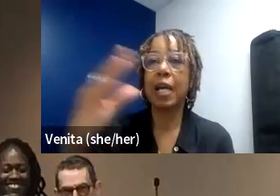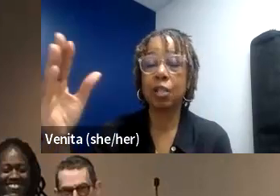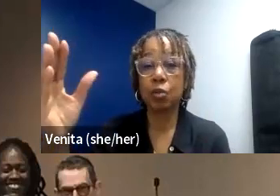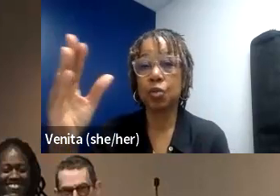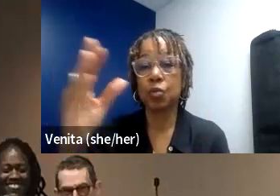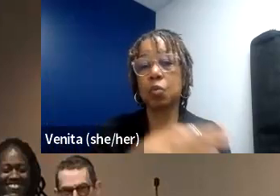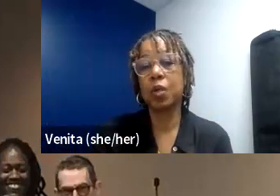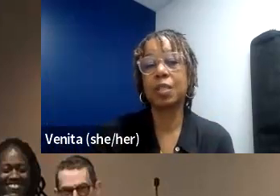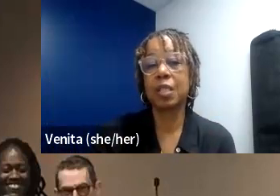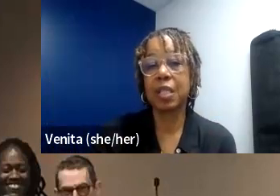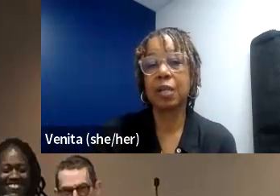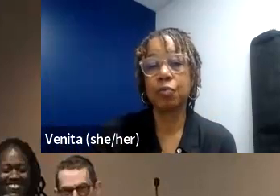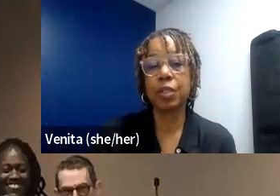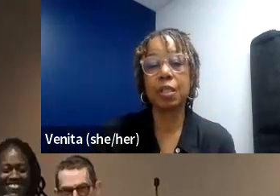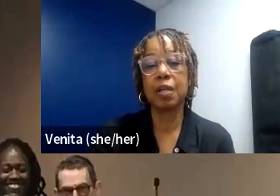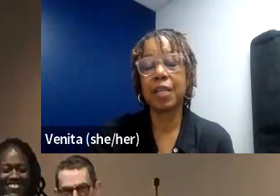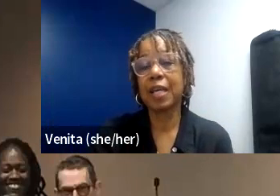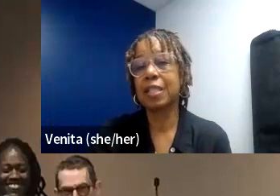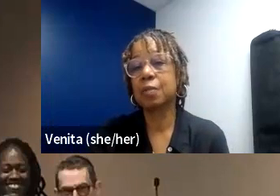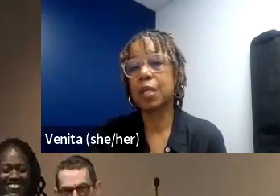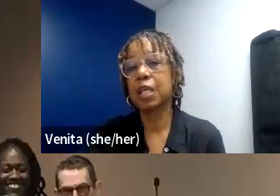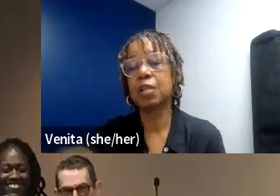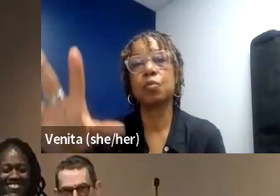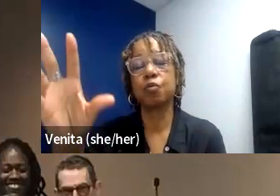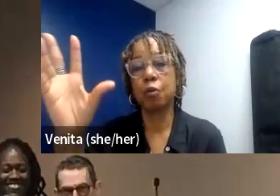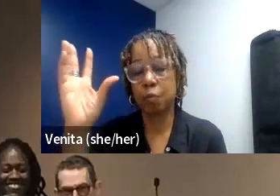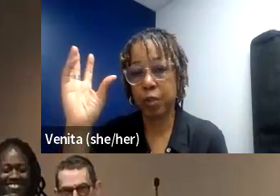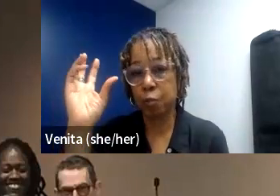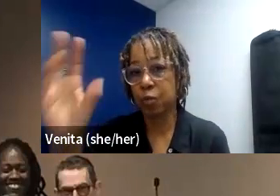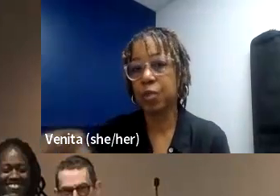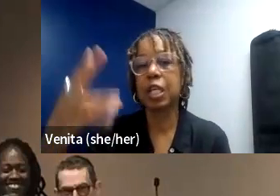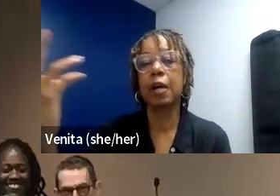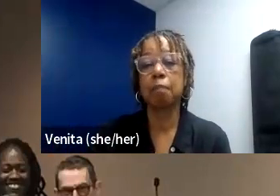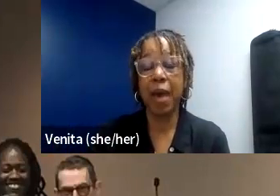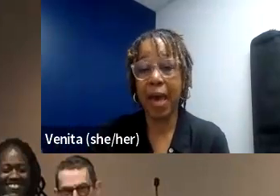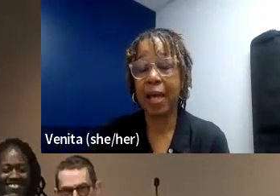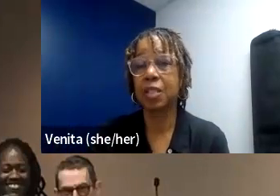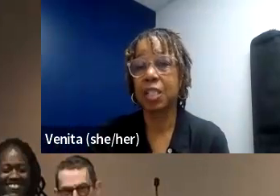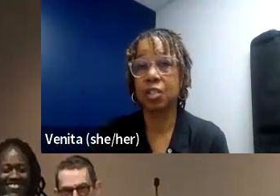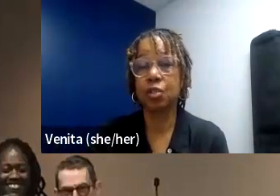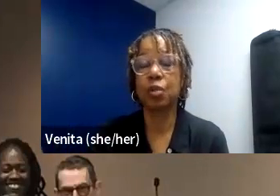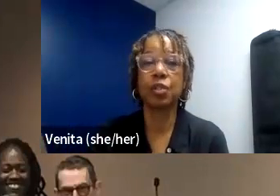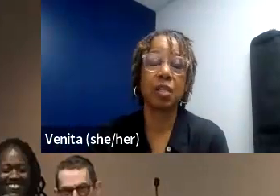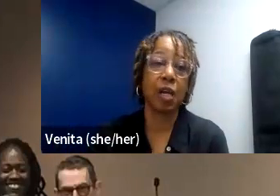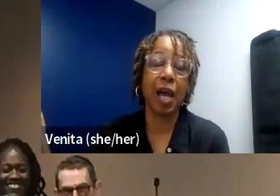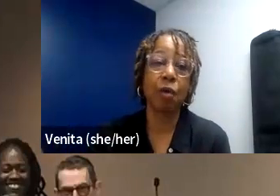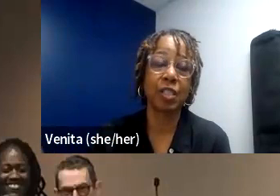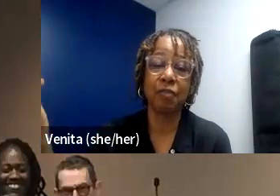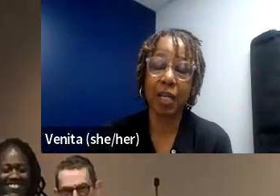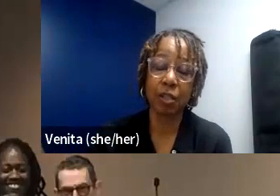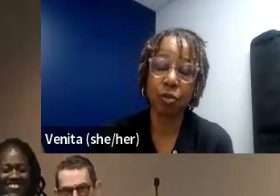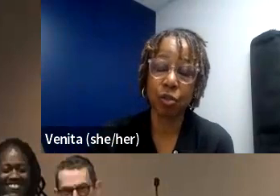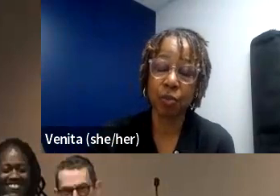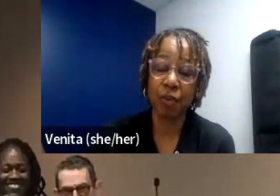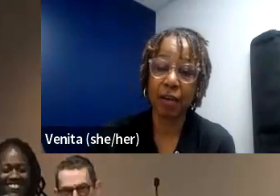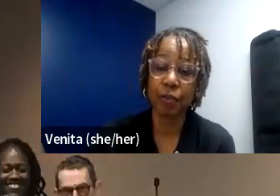you were diagnosed. One of the things I really loved at this meeting, we really unpacked the issue and how we